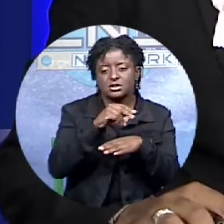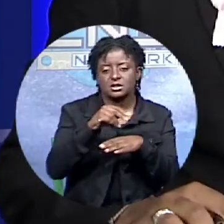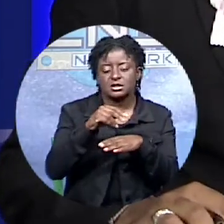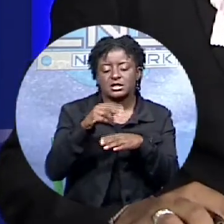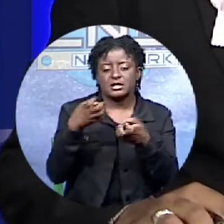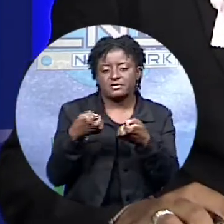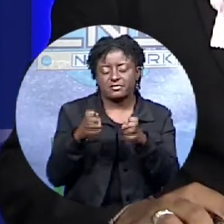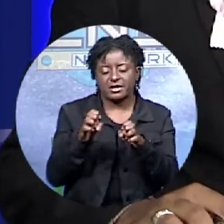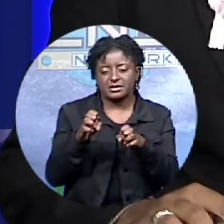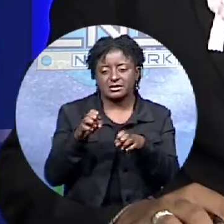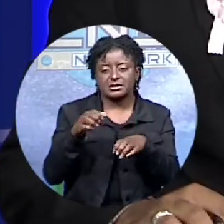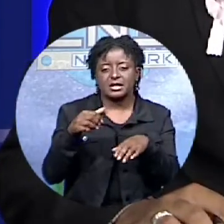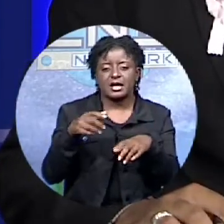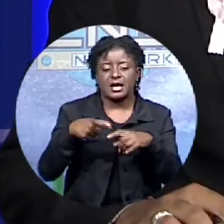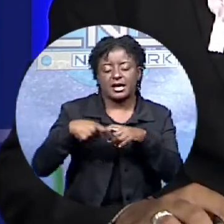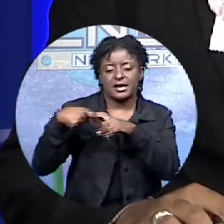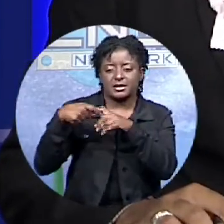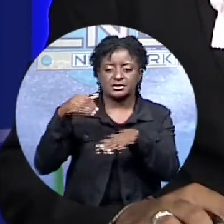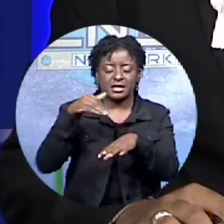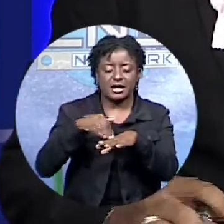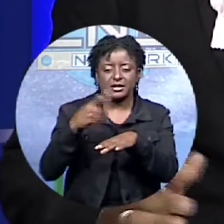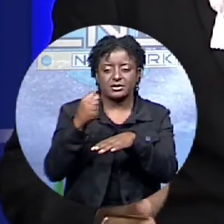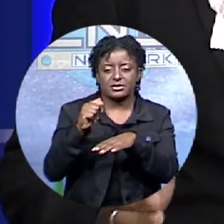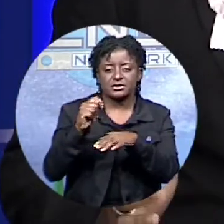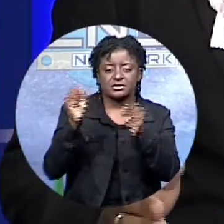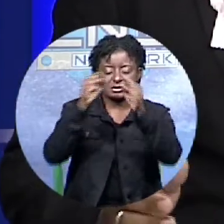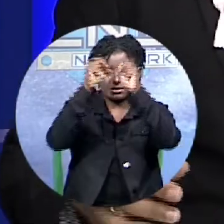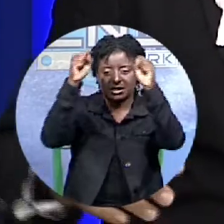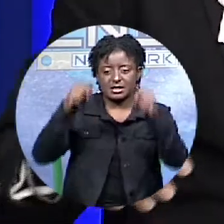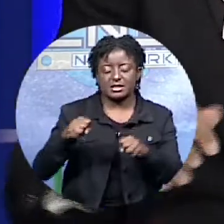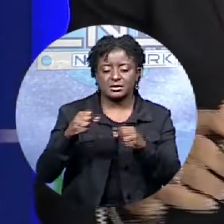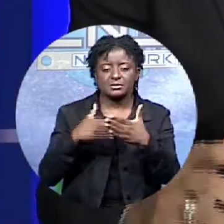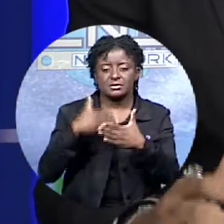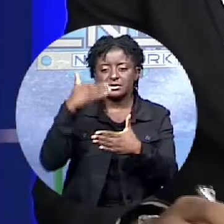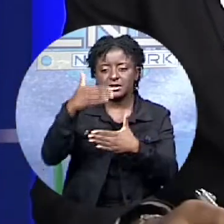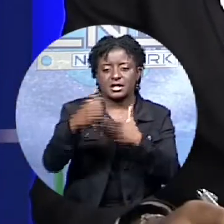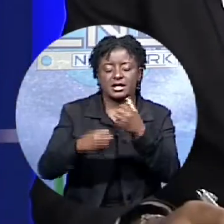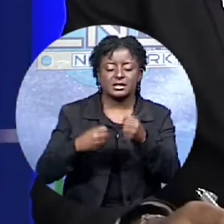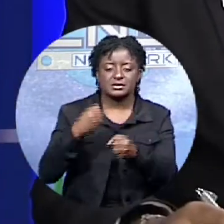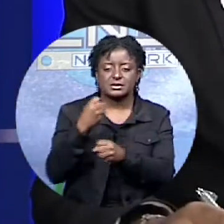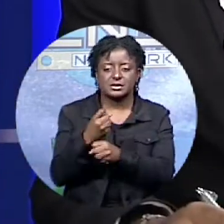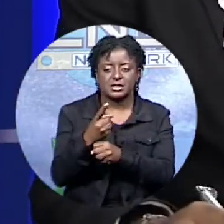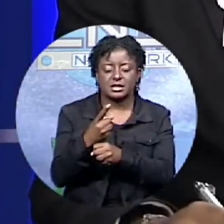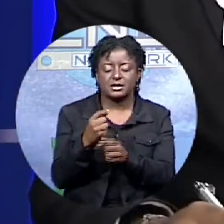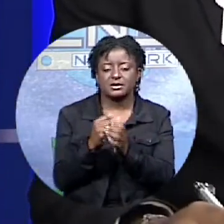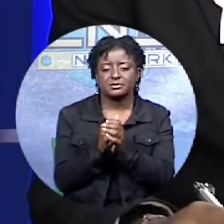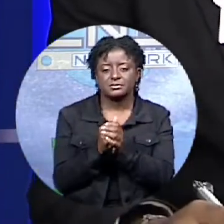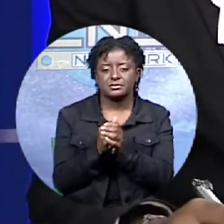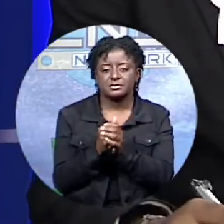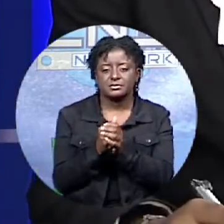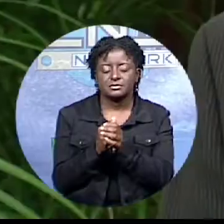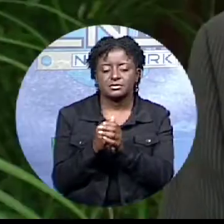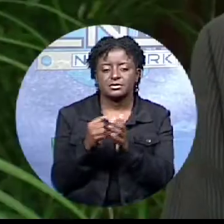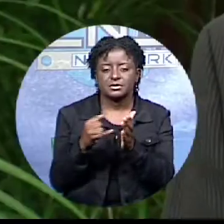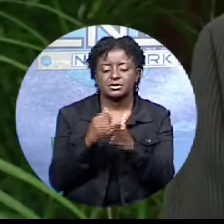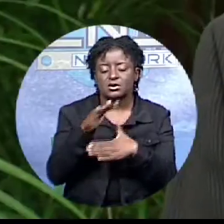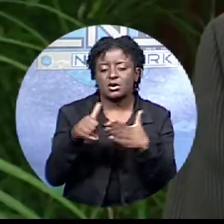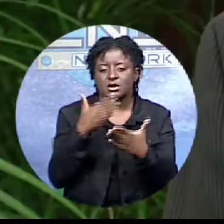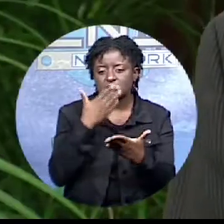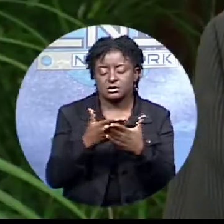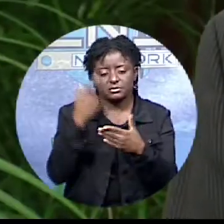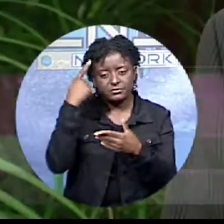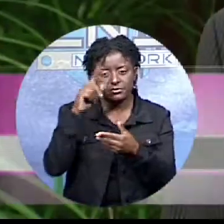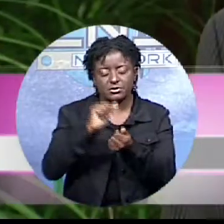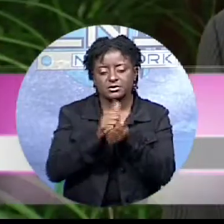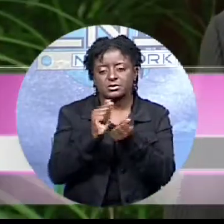and Sports Minister Dr. Daniel Johnson believes it all bodes well for sports tourism in the Bahamas. We hope that